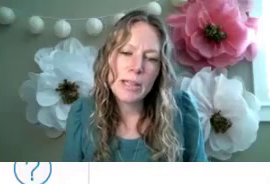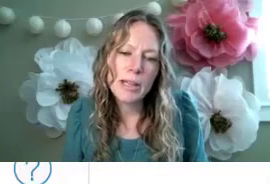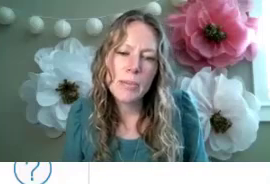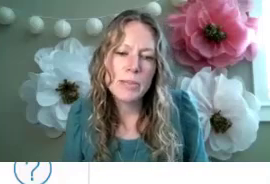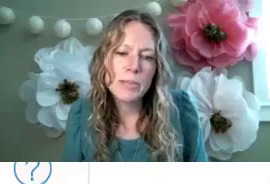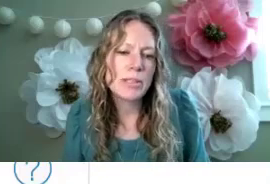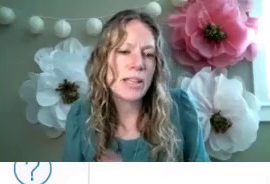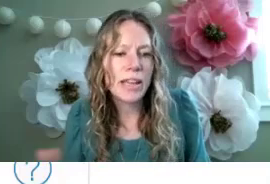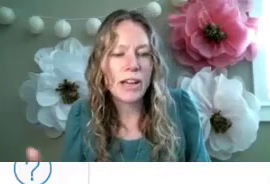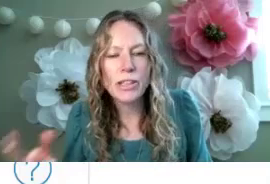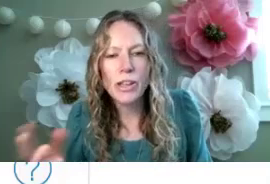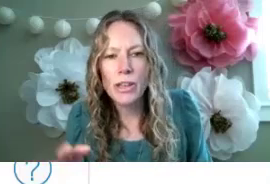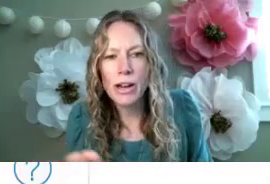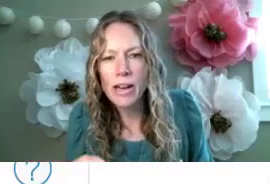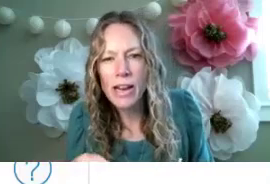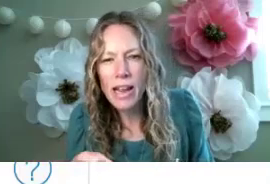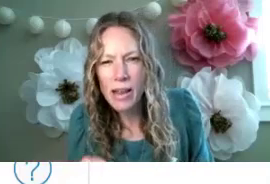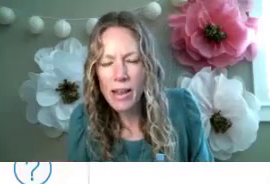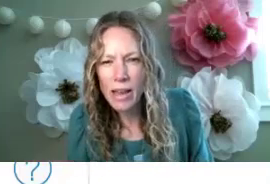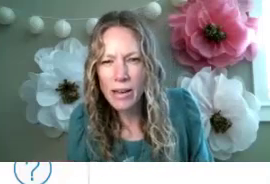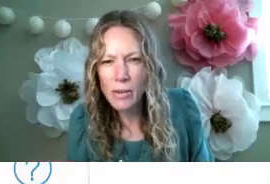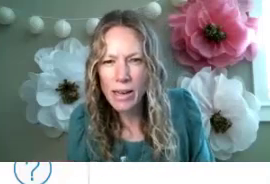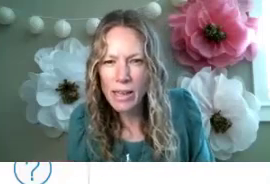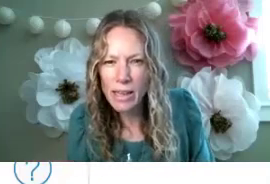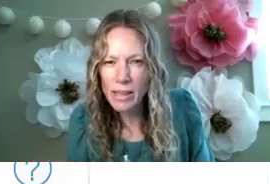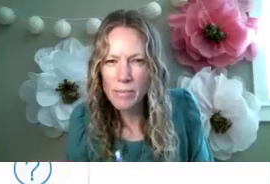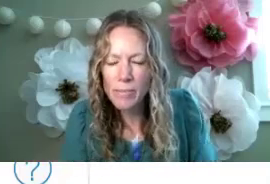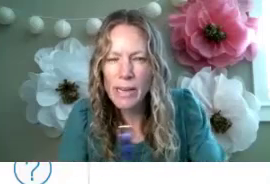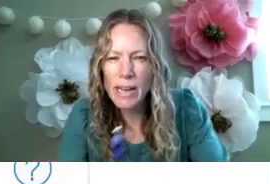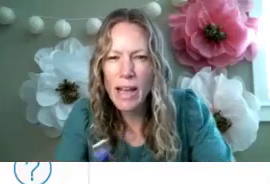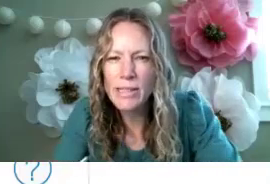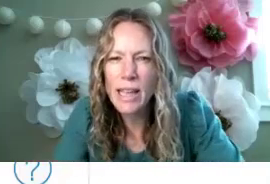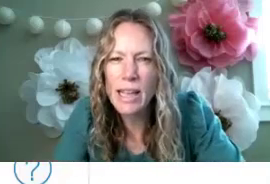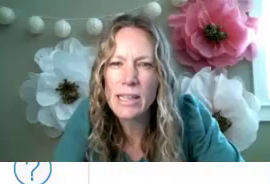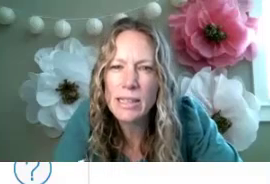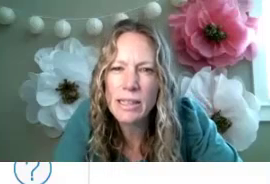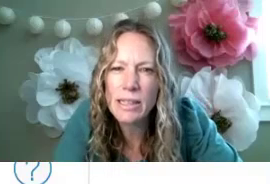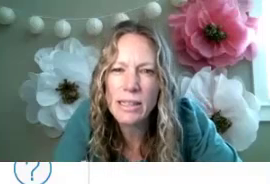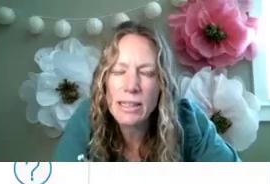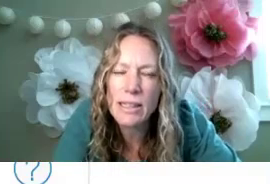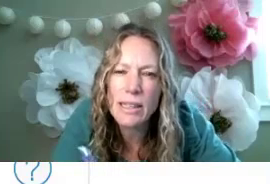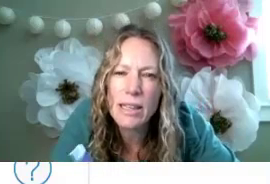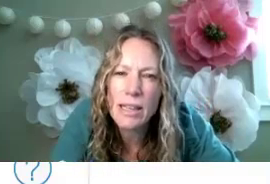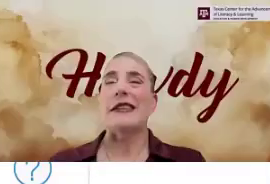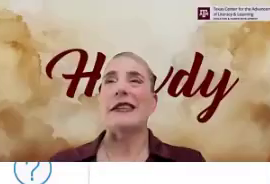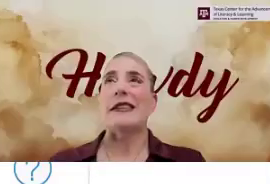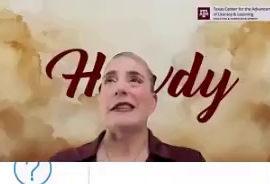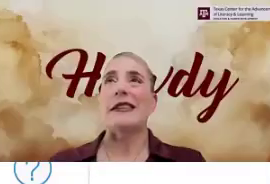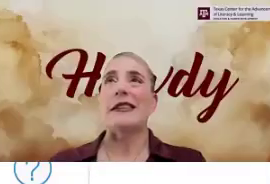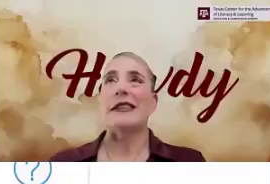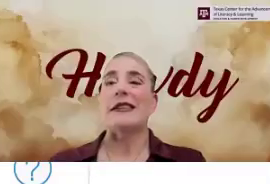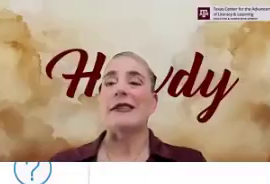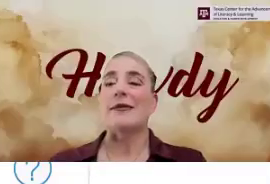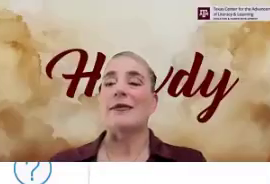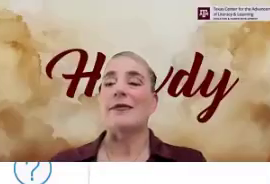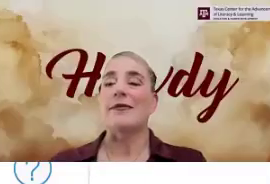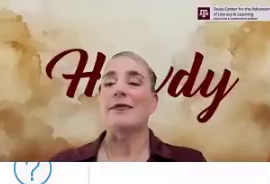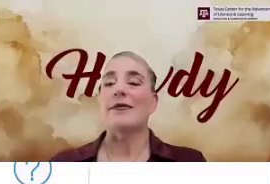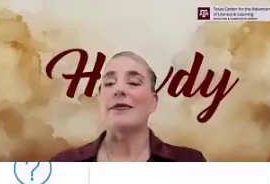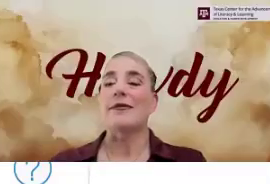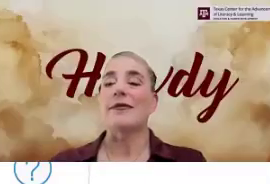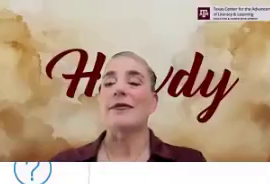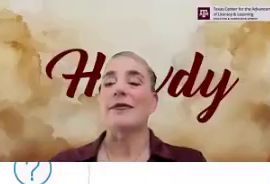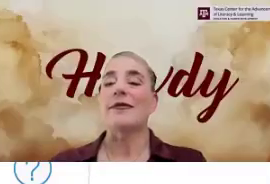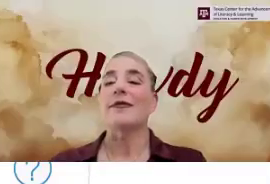about accessibility principles. Click here to go there. But how is that? So you would you would flip